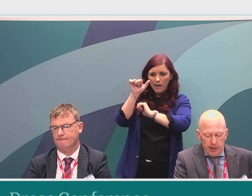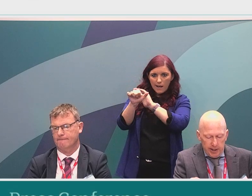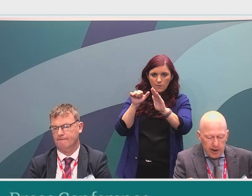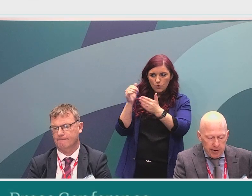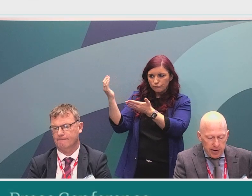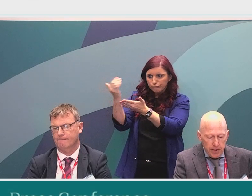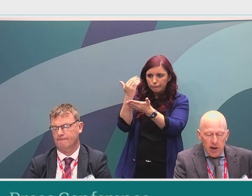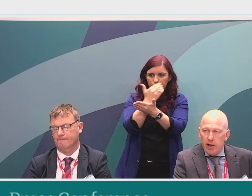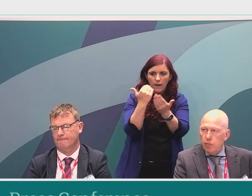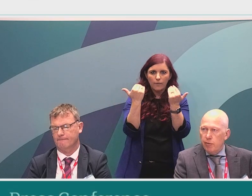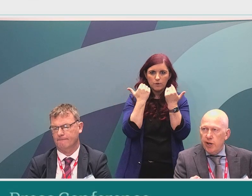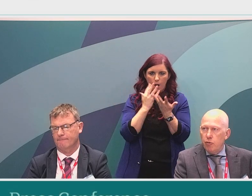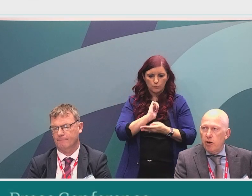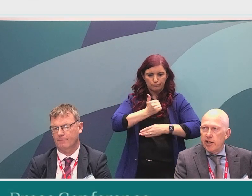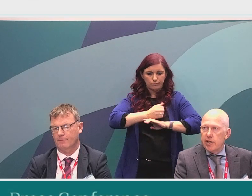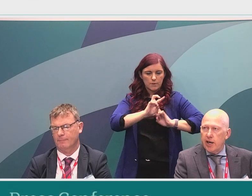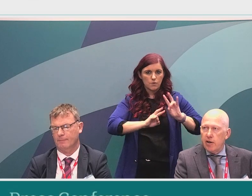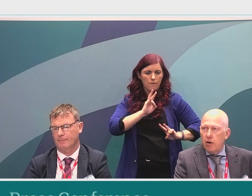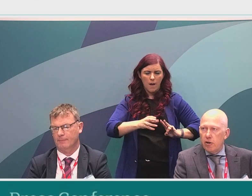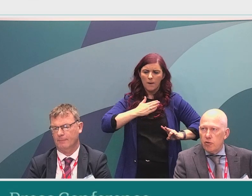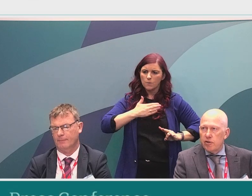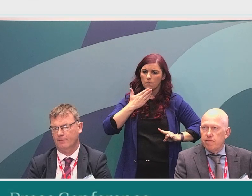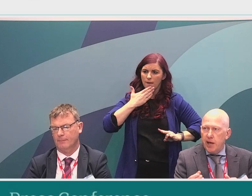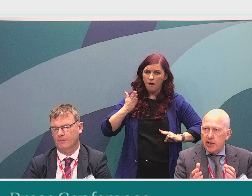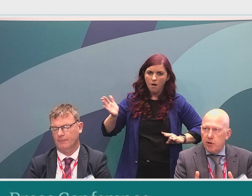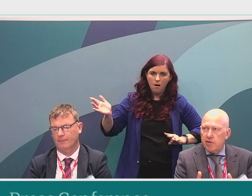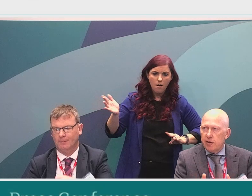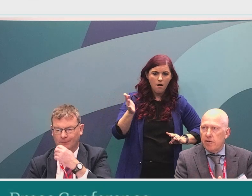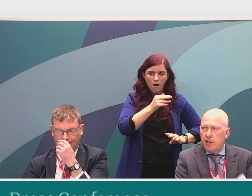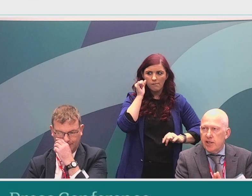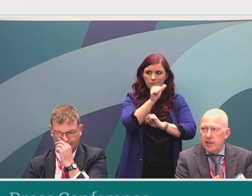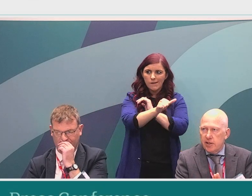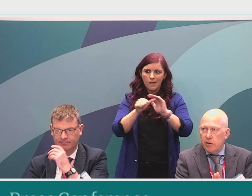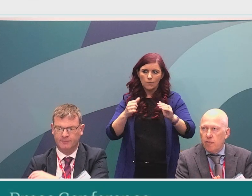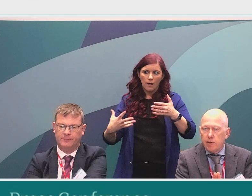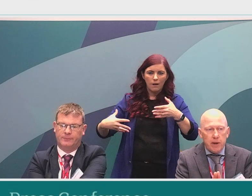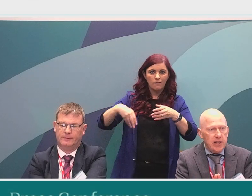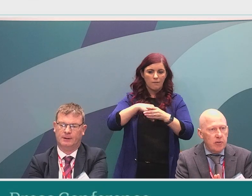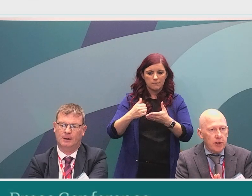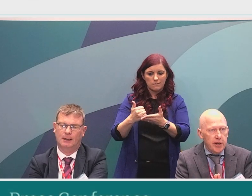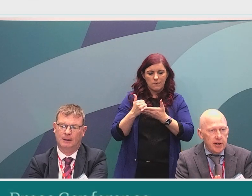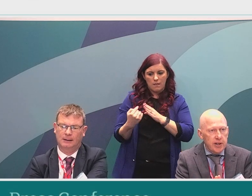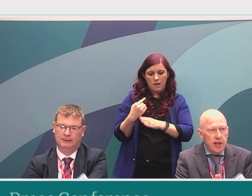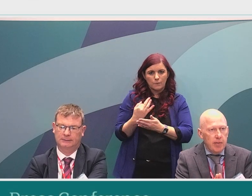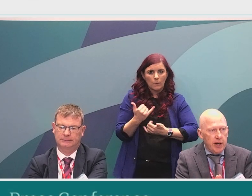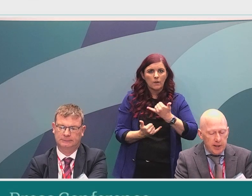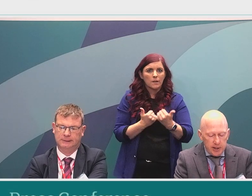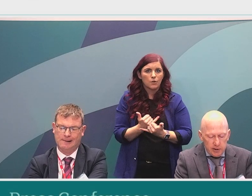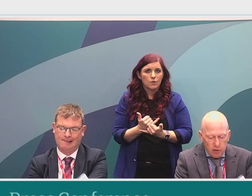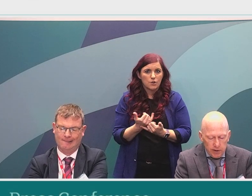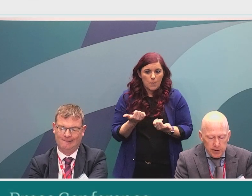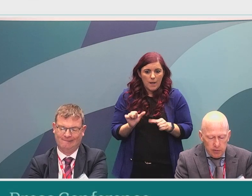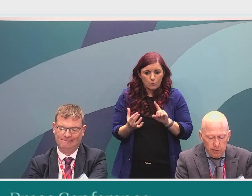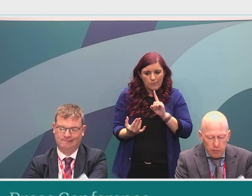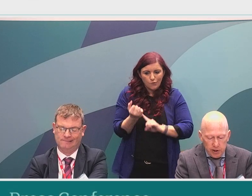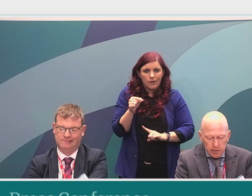in the area. And we really would like to thank all those experts for their assistance over the past number of years in bringing this